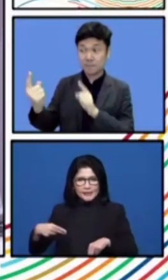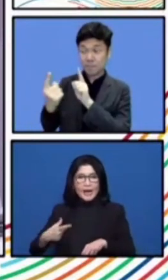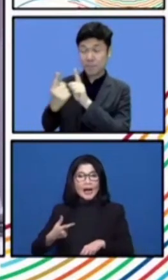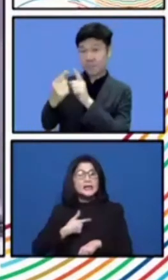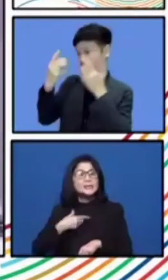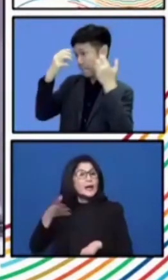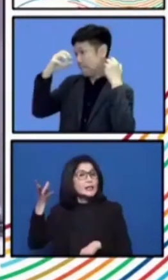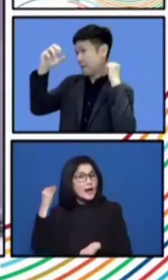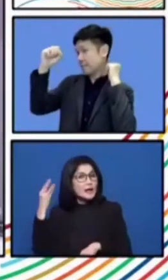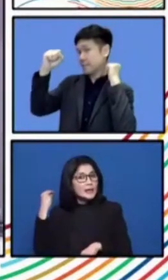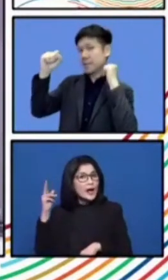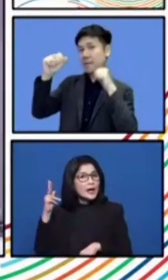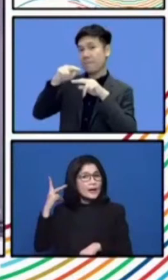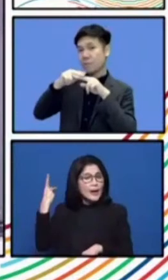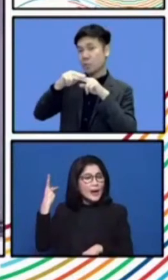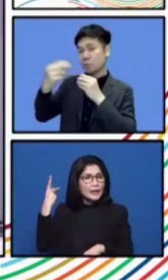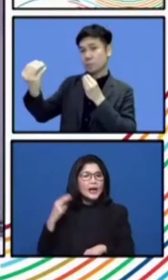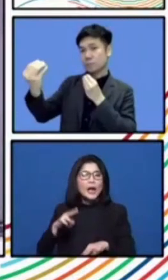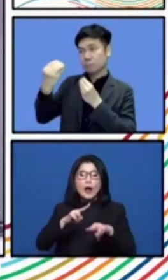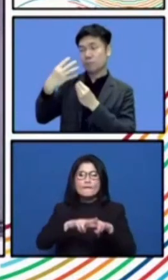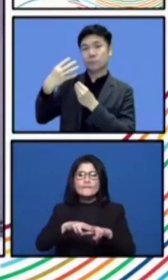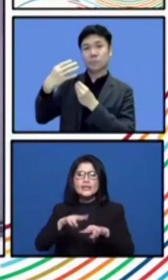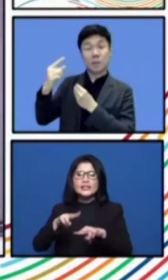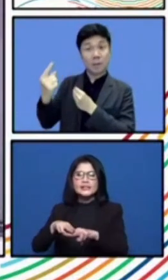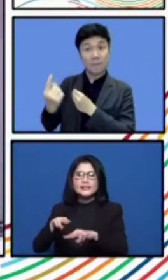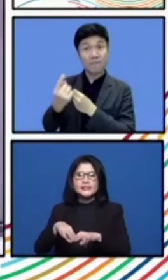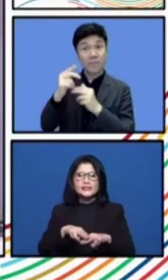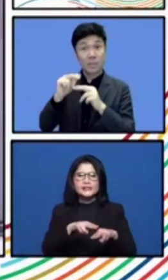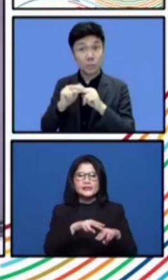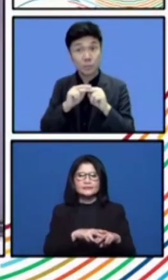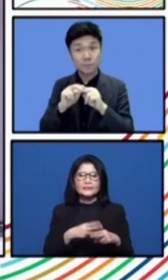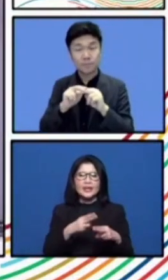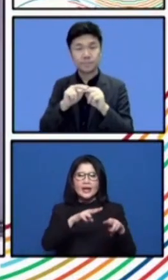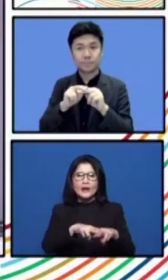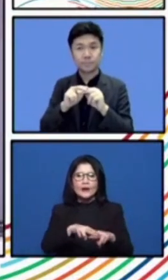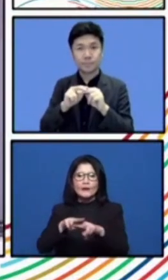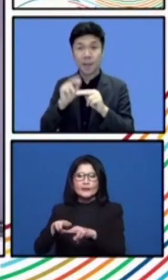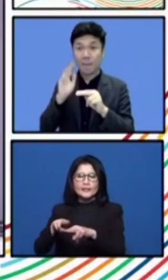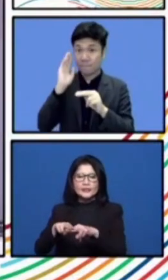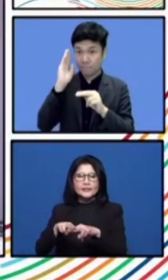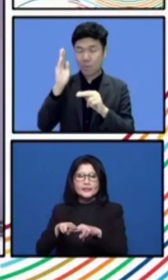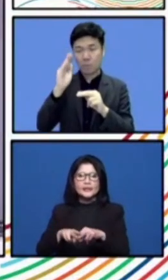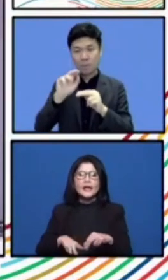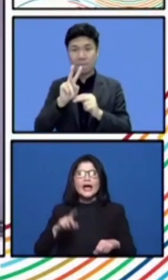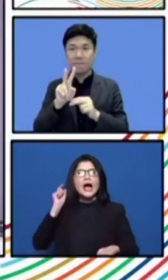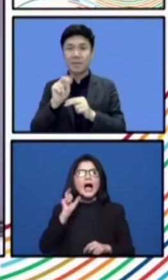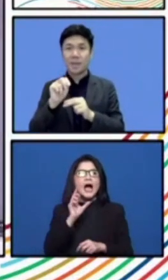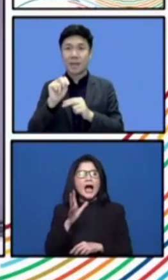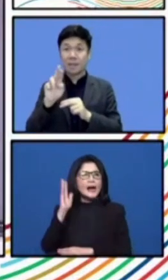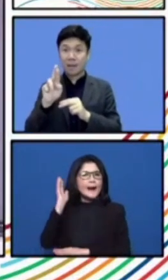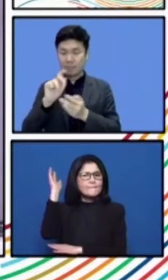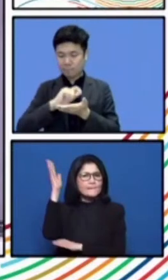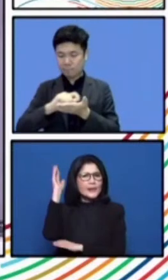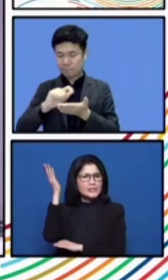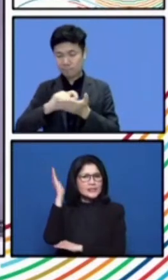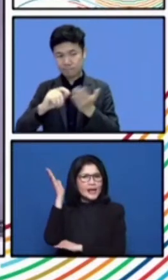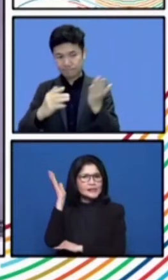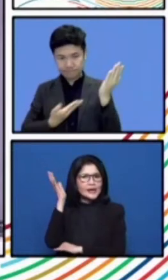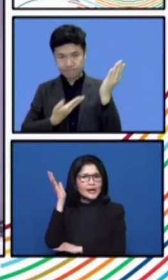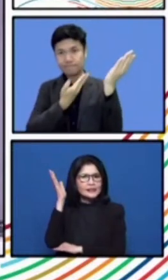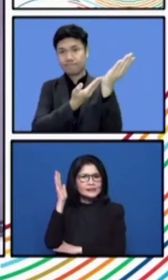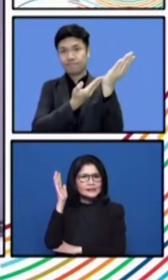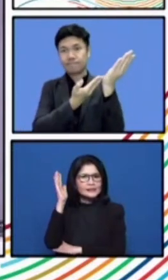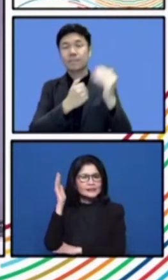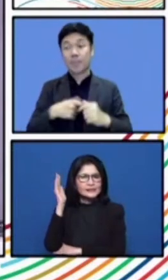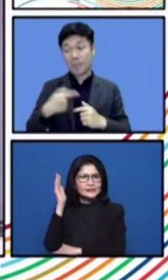that Fiji will be presenting its um its uh um you know in the coming year and there are four things that